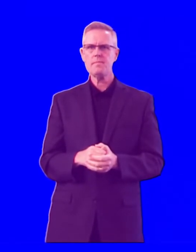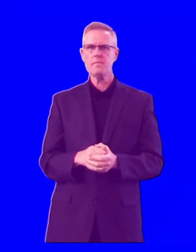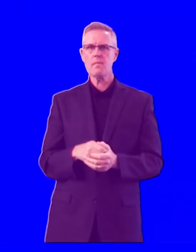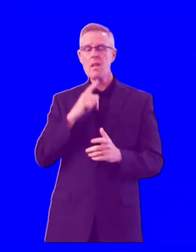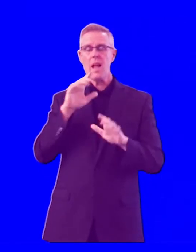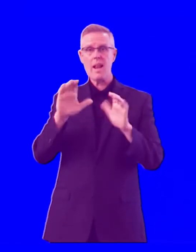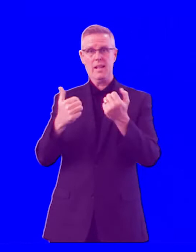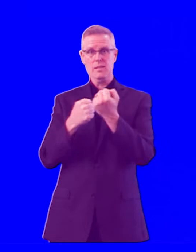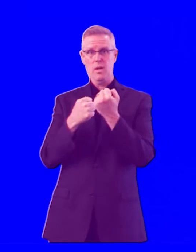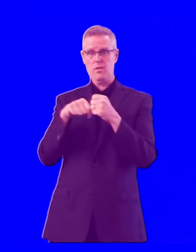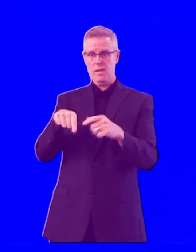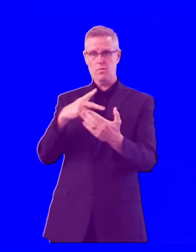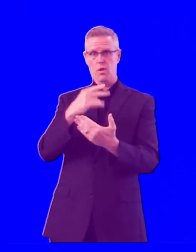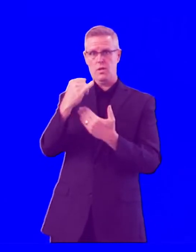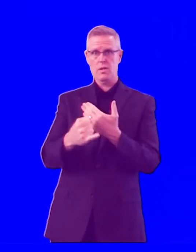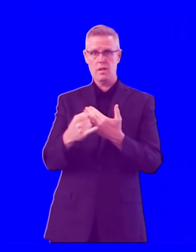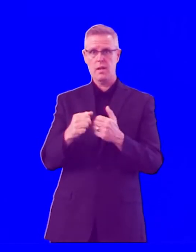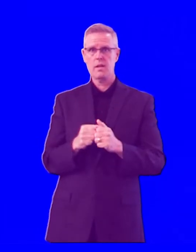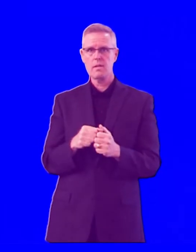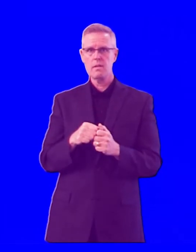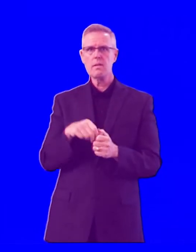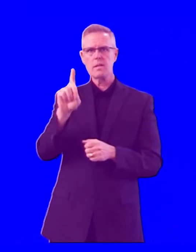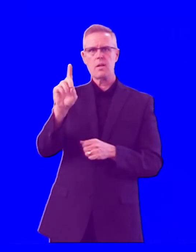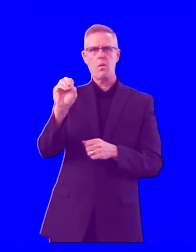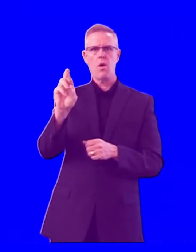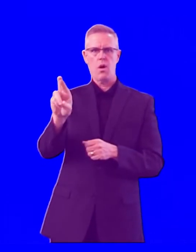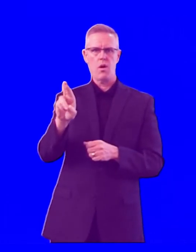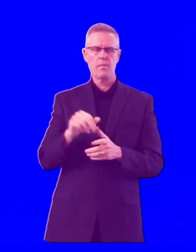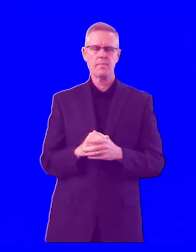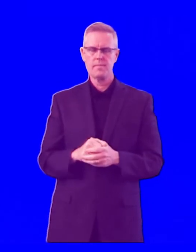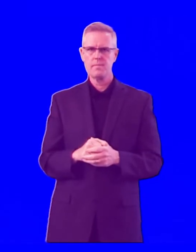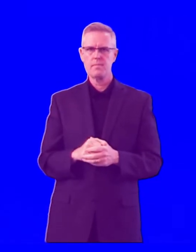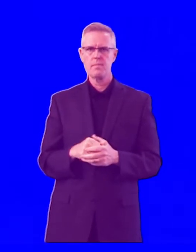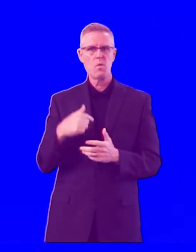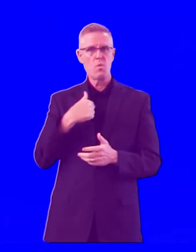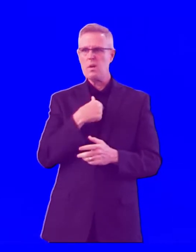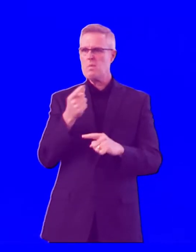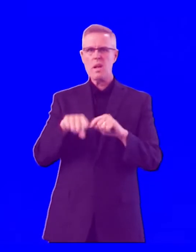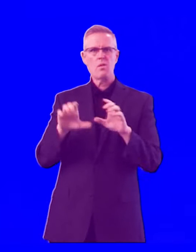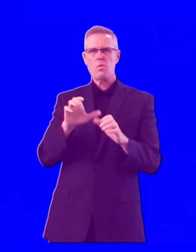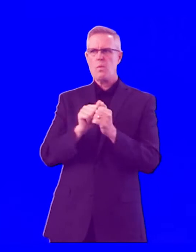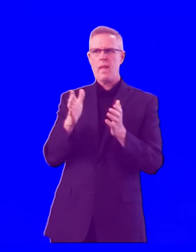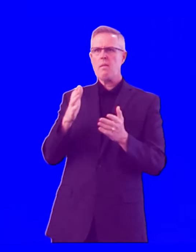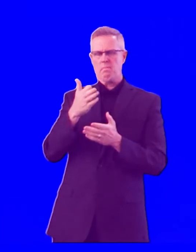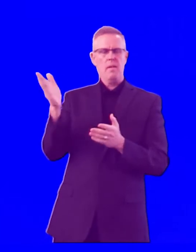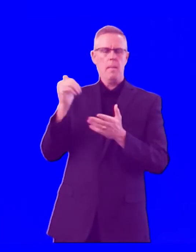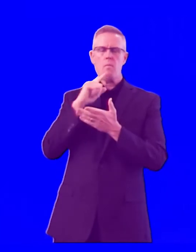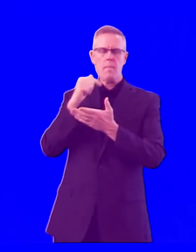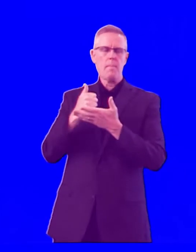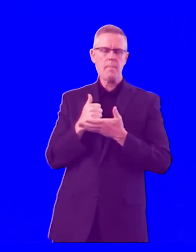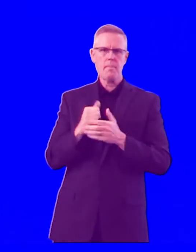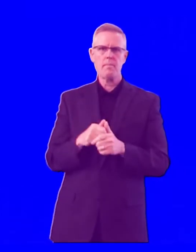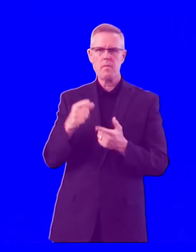The class sponsor of this whole project, in addition to that, was the Department of Rehabilitation. We could have not done this without them.